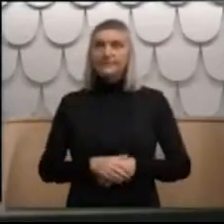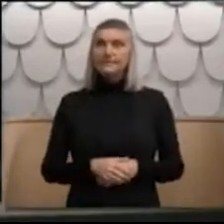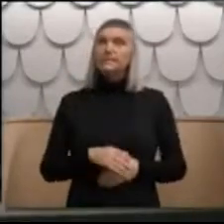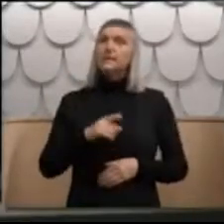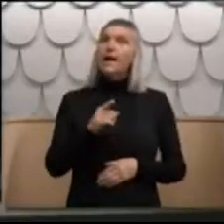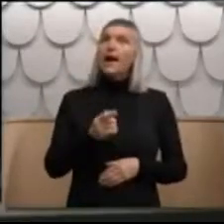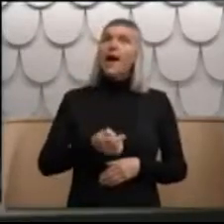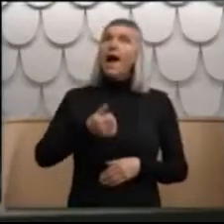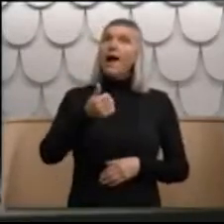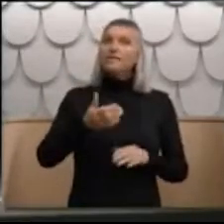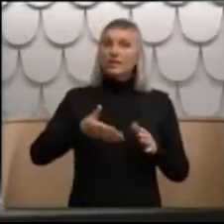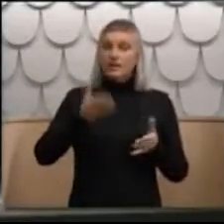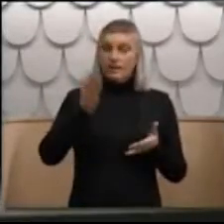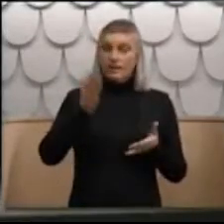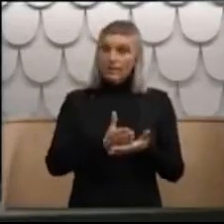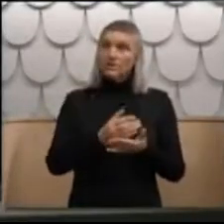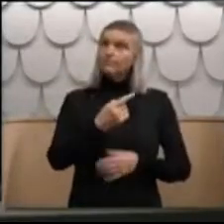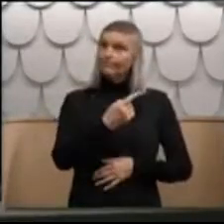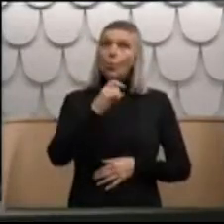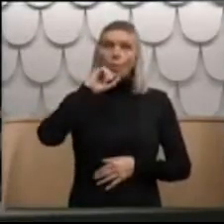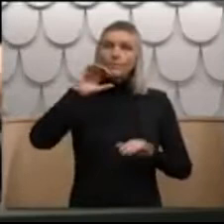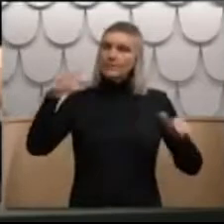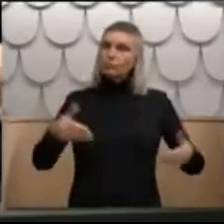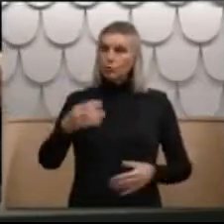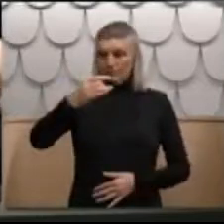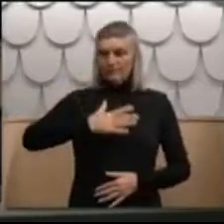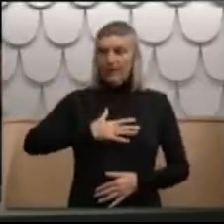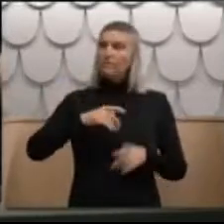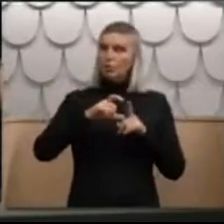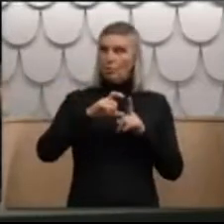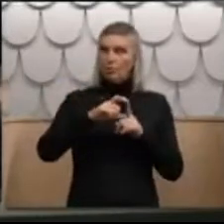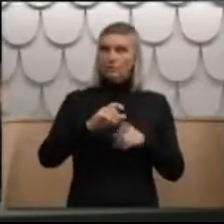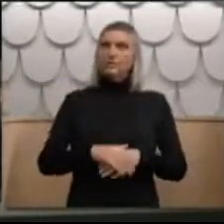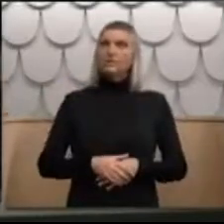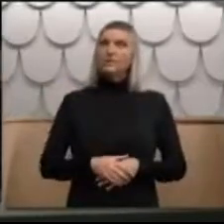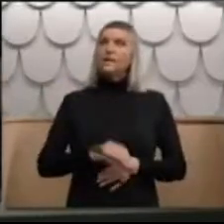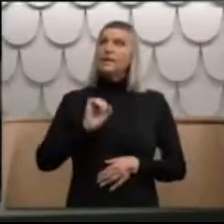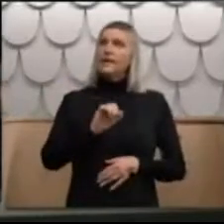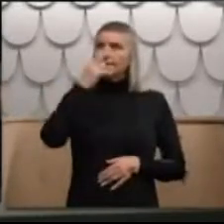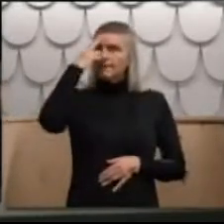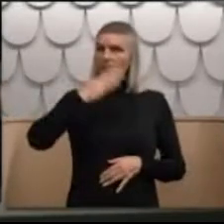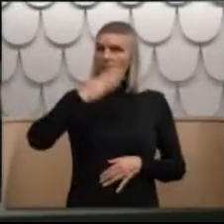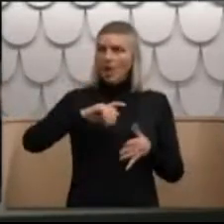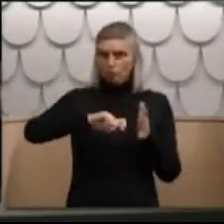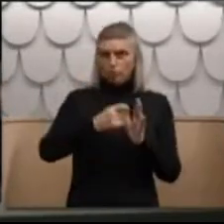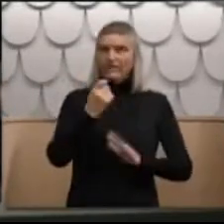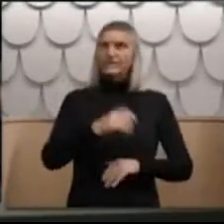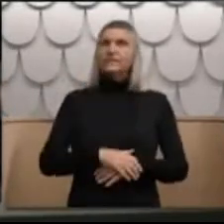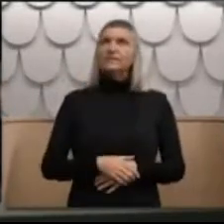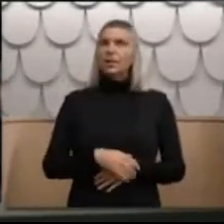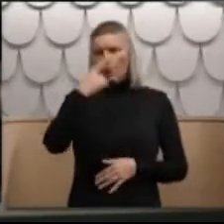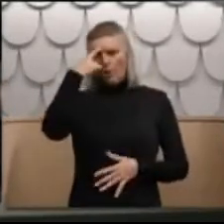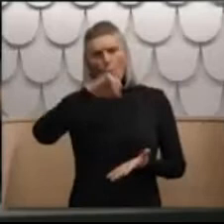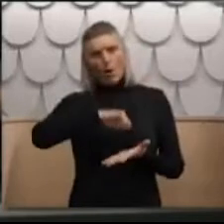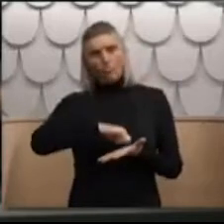himself after the affirmation. Mm-hmm. There's a correction he wants to make with his name, which we thought it would be appropriate